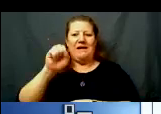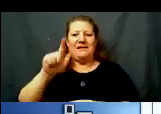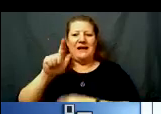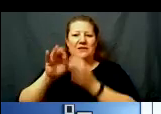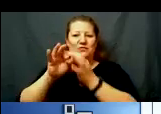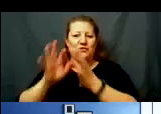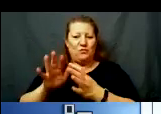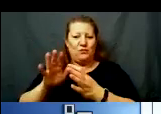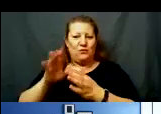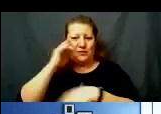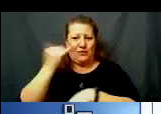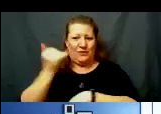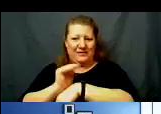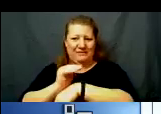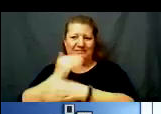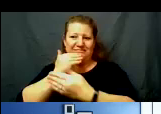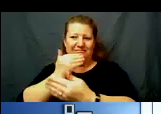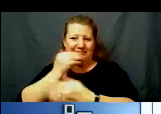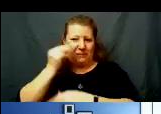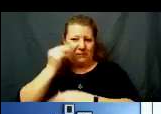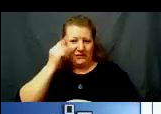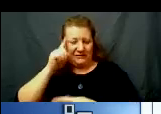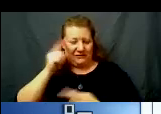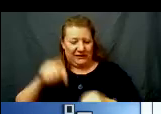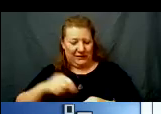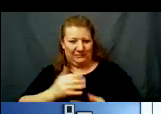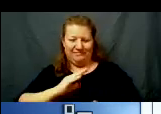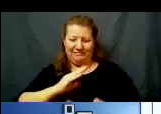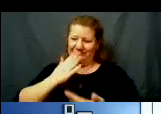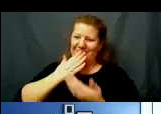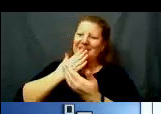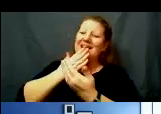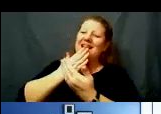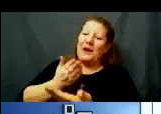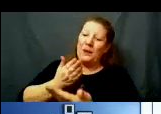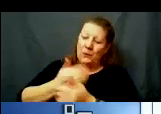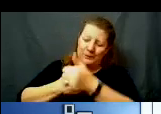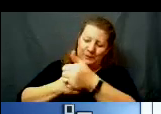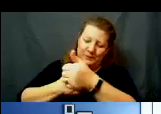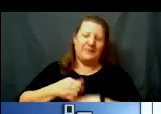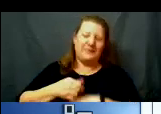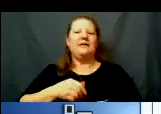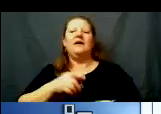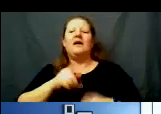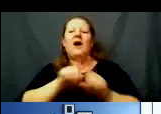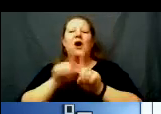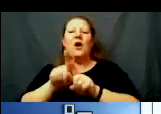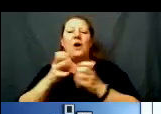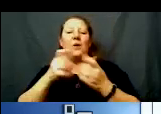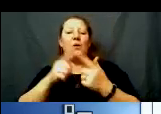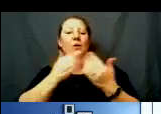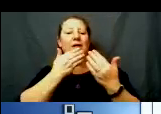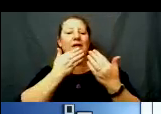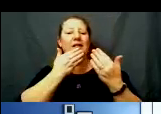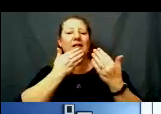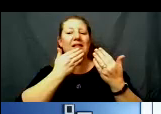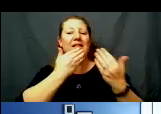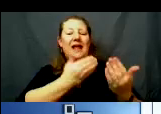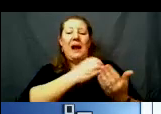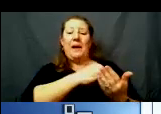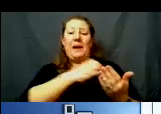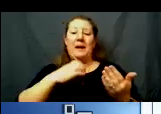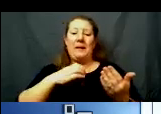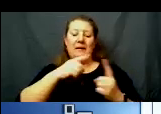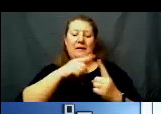interpreter. Thank you, Marcy, for being here. And I would like to thank also the committee members,